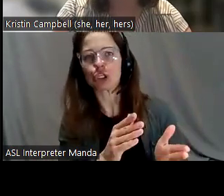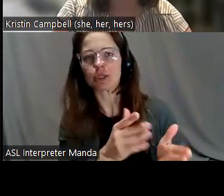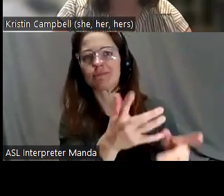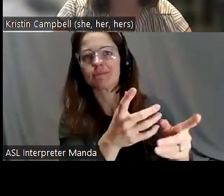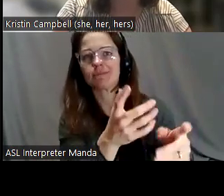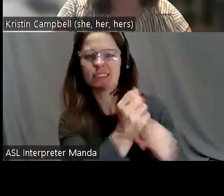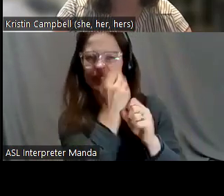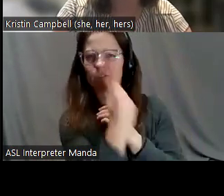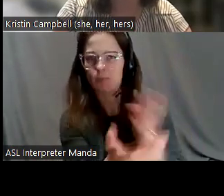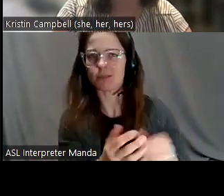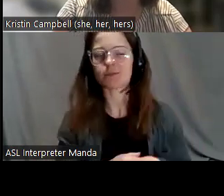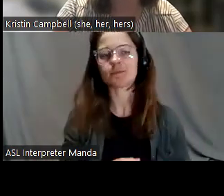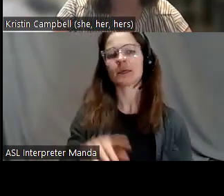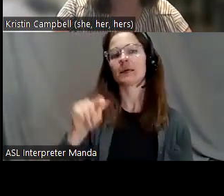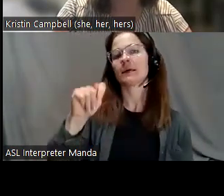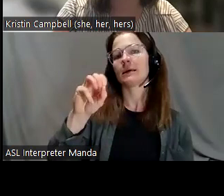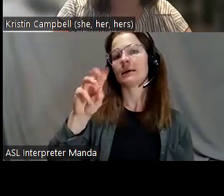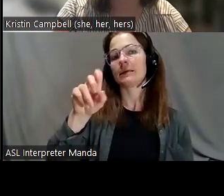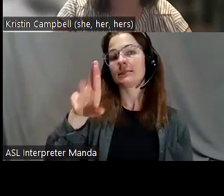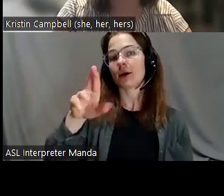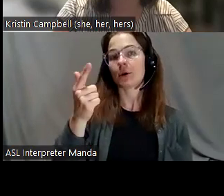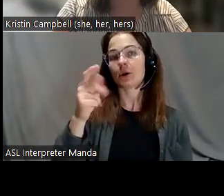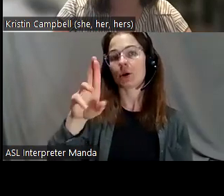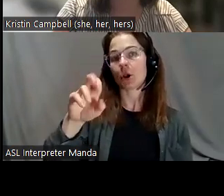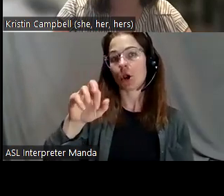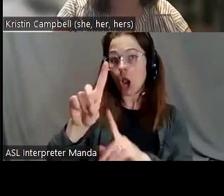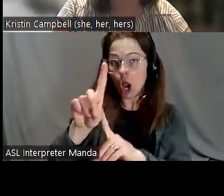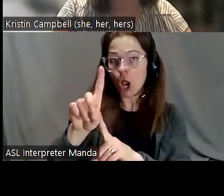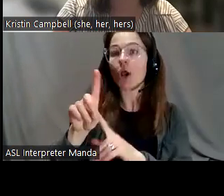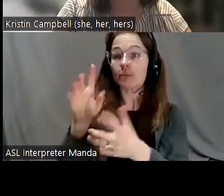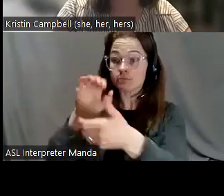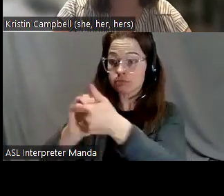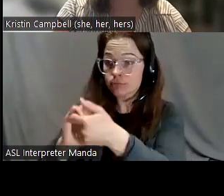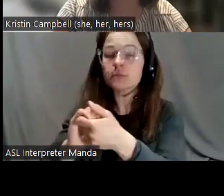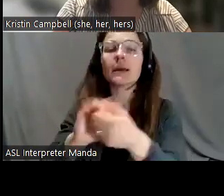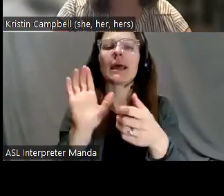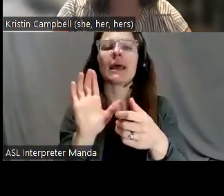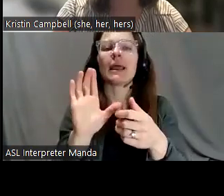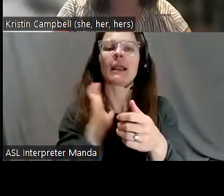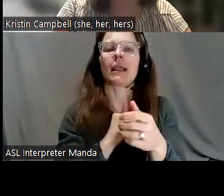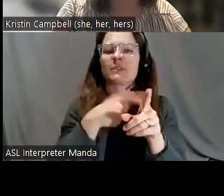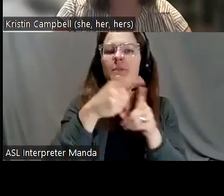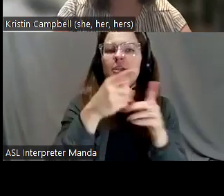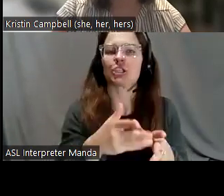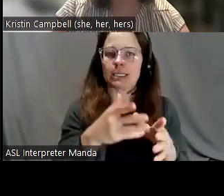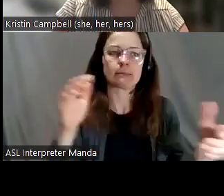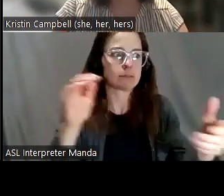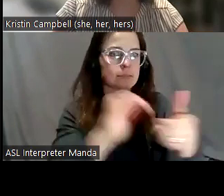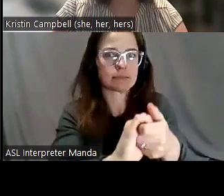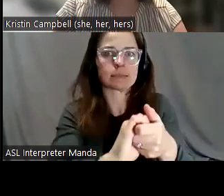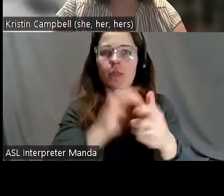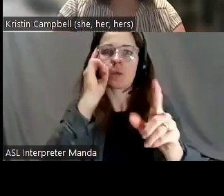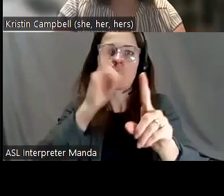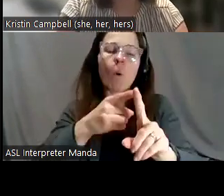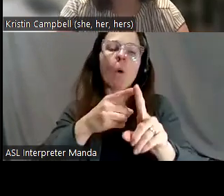PowerGuard and our students to, and as well as our specialists in our CPD to help create a culture among our students to encourage